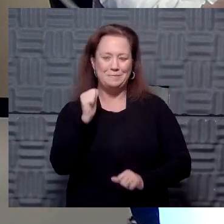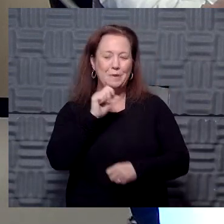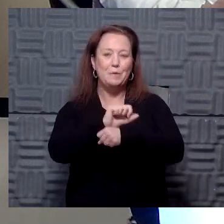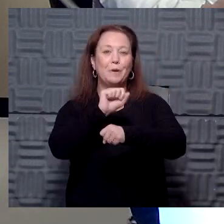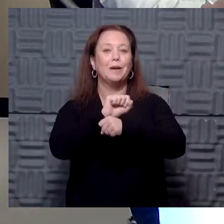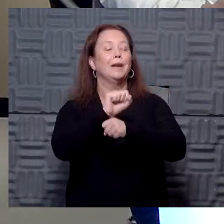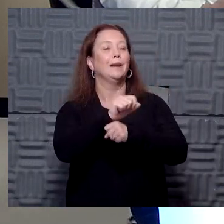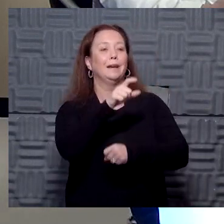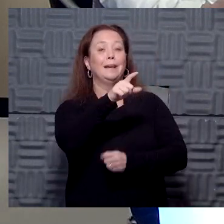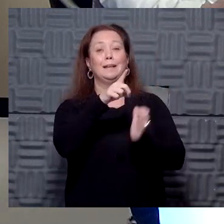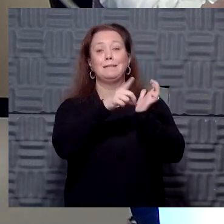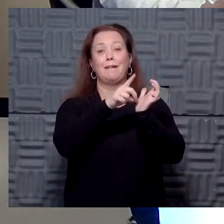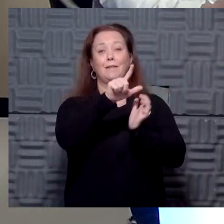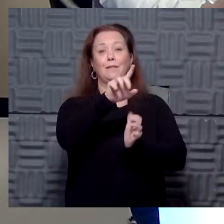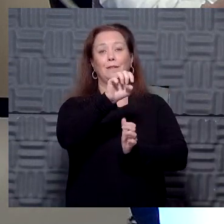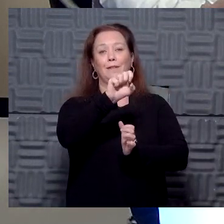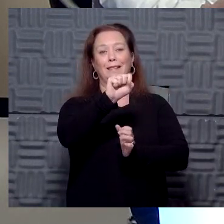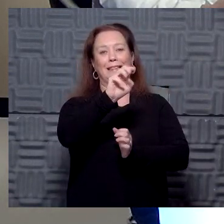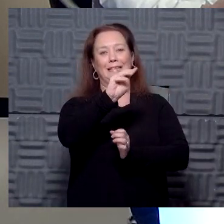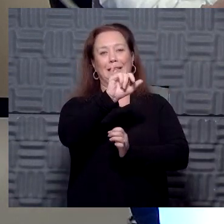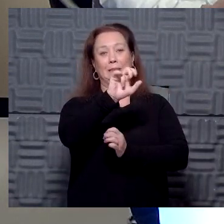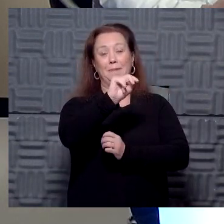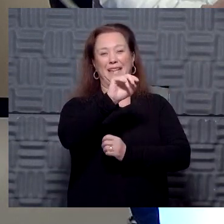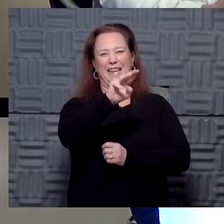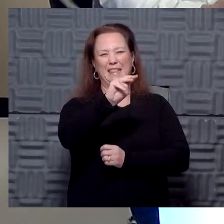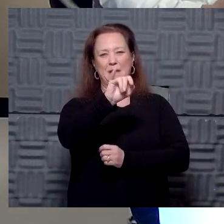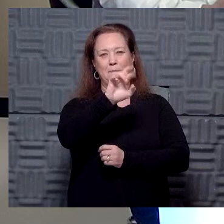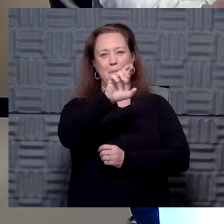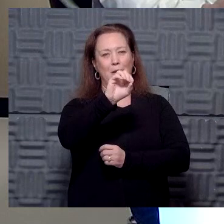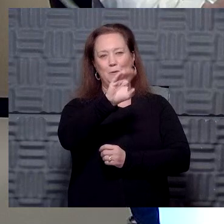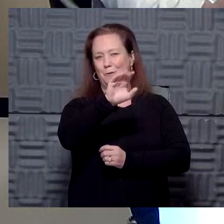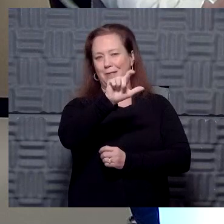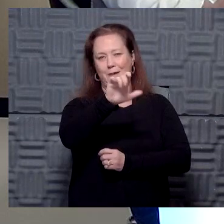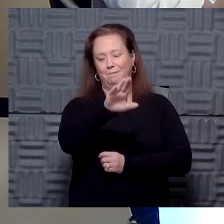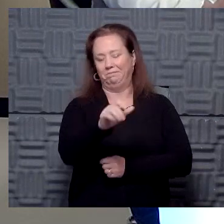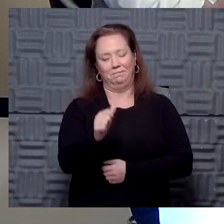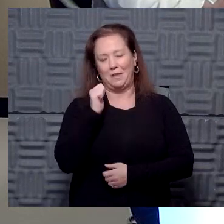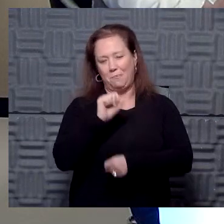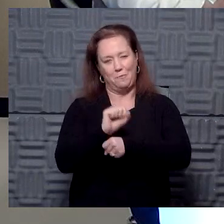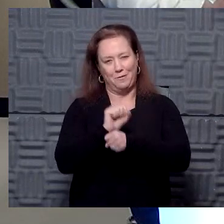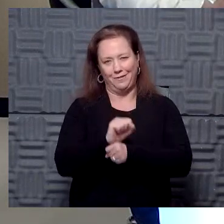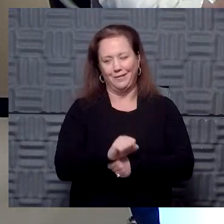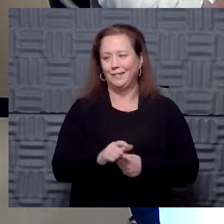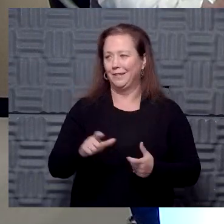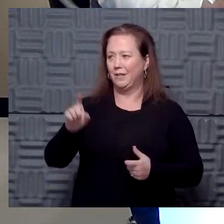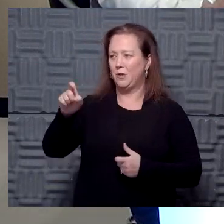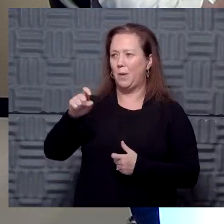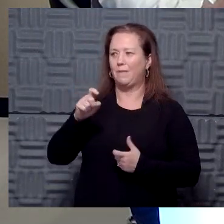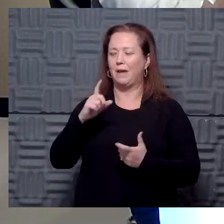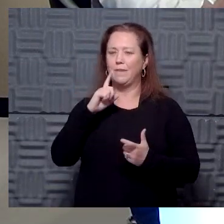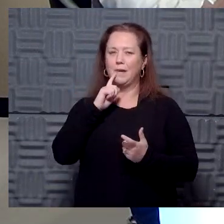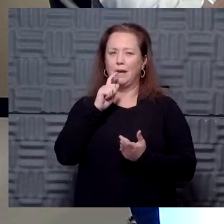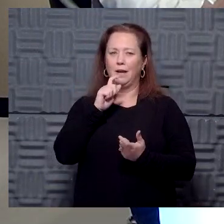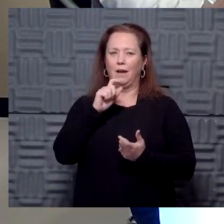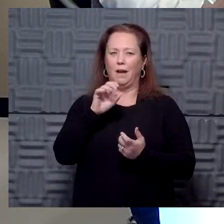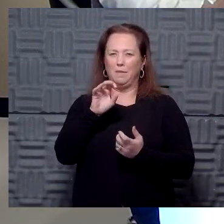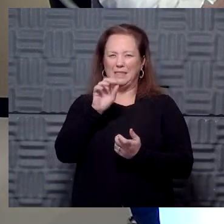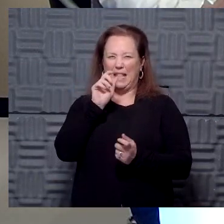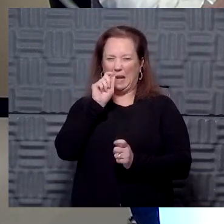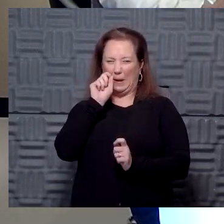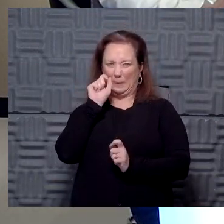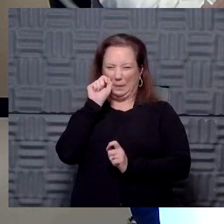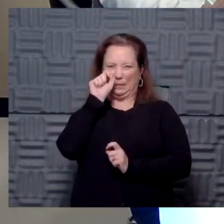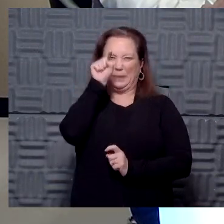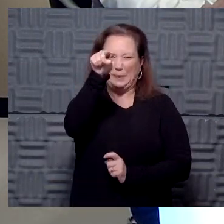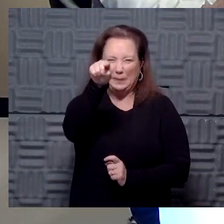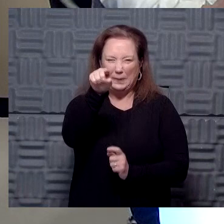micro lab, she's not fond of the Q-tip and not sure that it'll actually work. But it's a good Yeah. idea, though. Yeah. You don't have to go to. I think you'd have to have a bit very long, like almost a It would fly get rod, to stuck. stick it in